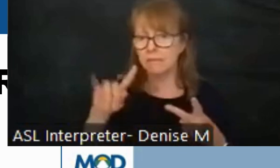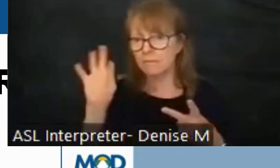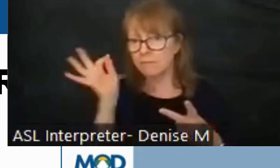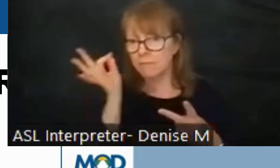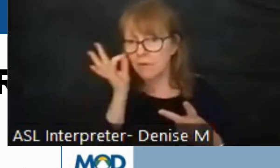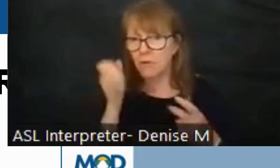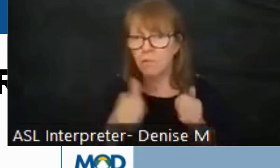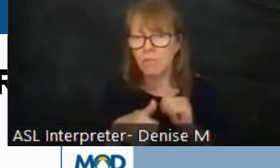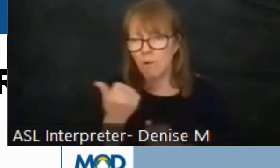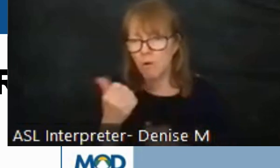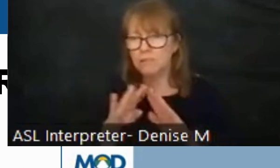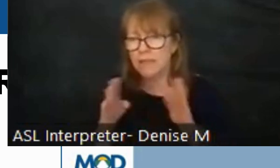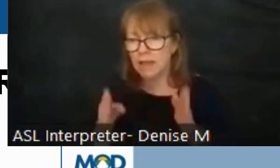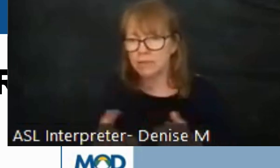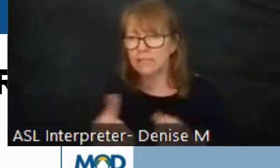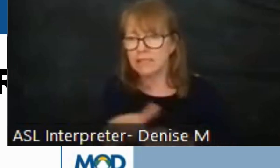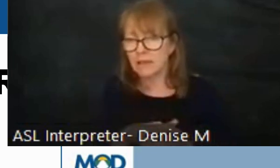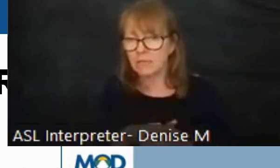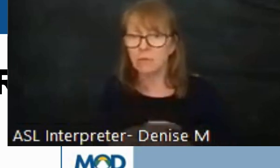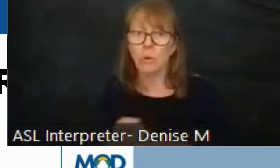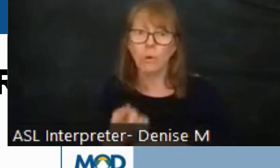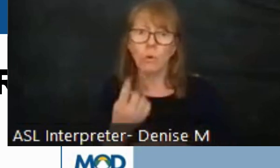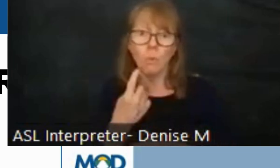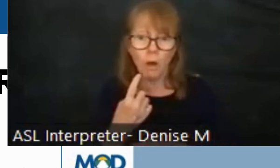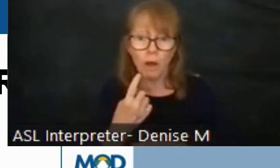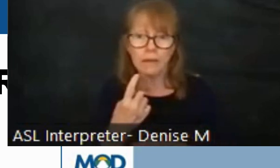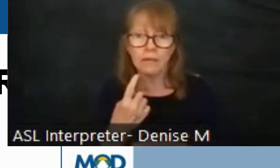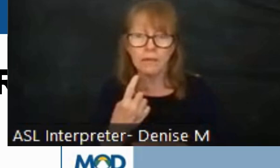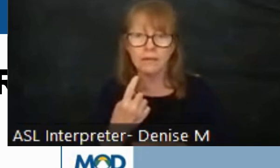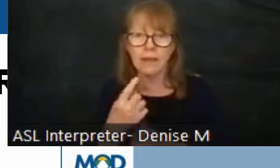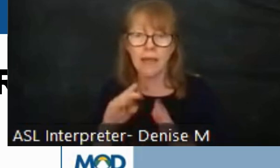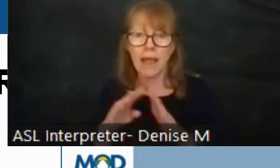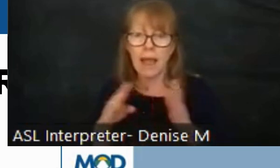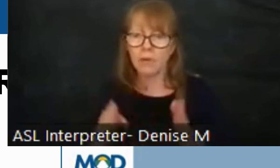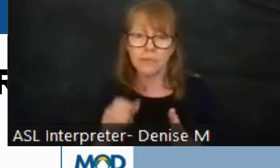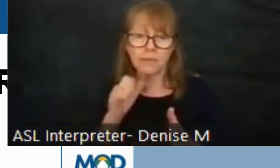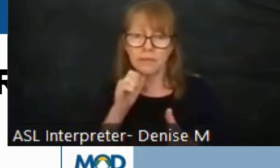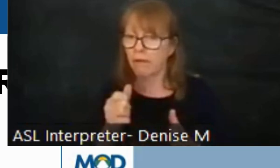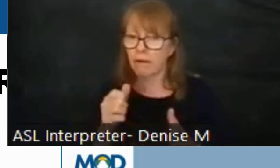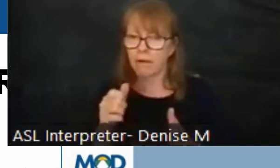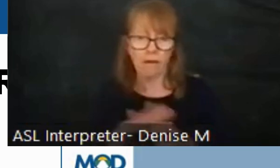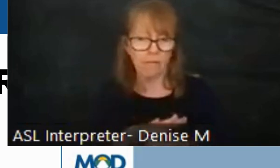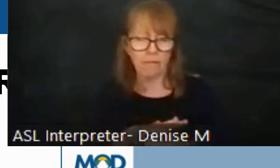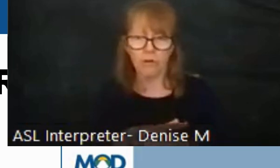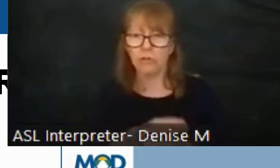is covered. So one type of housing that isn't covered would be a two-family